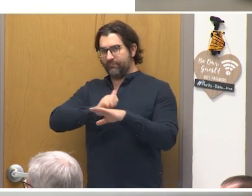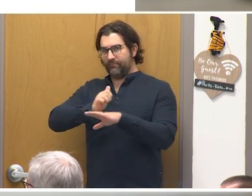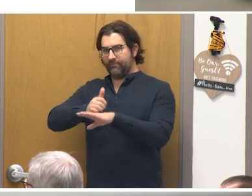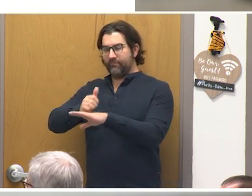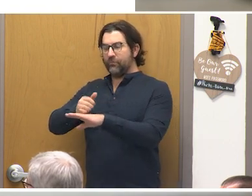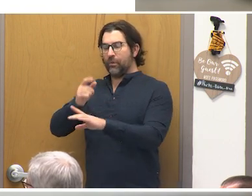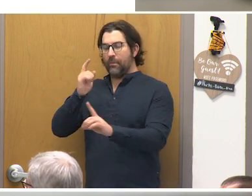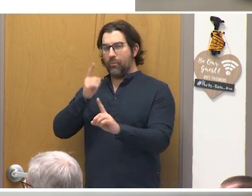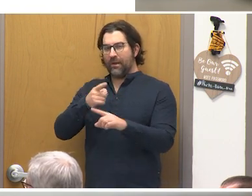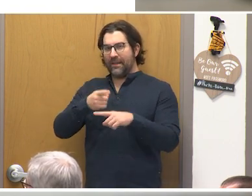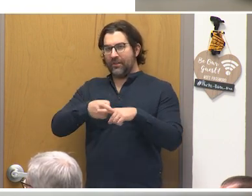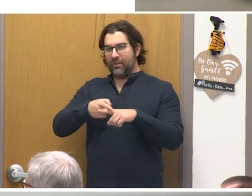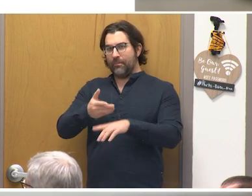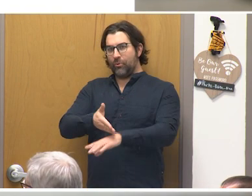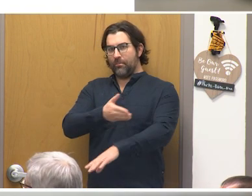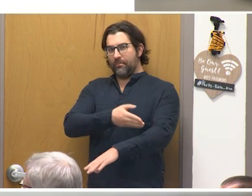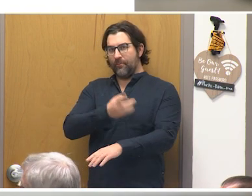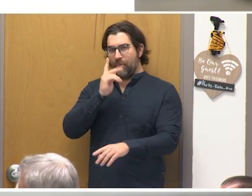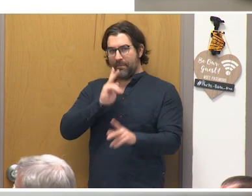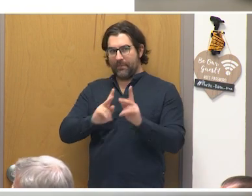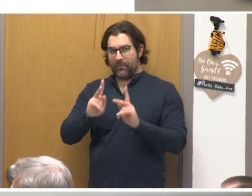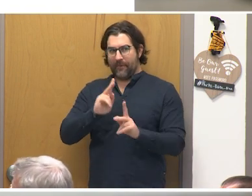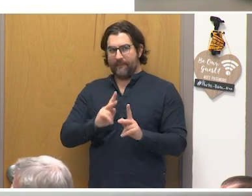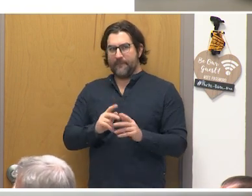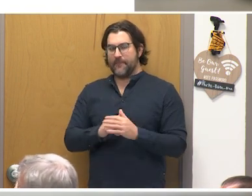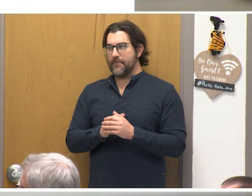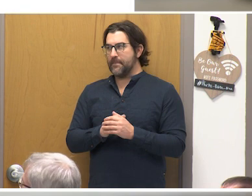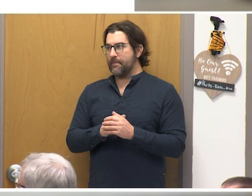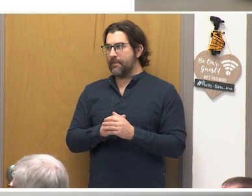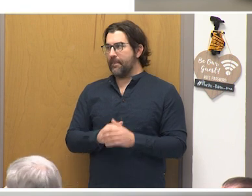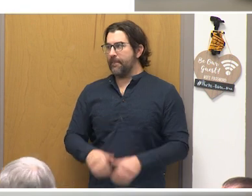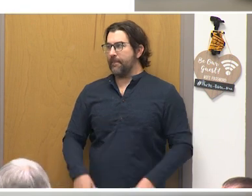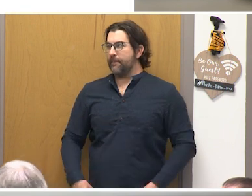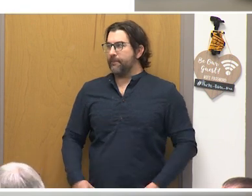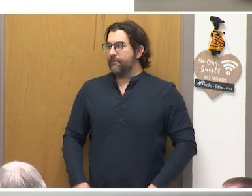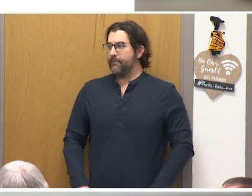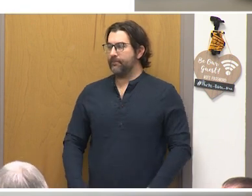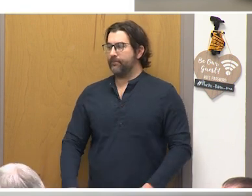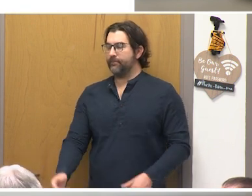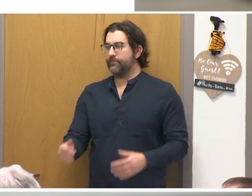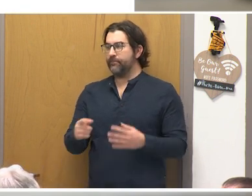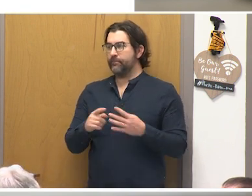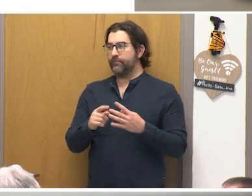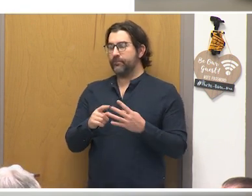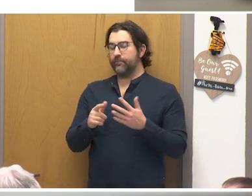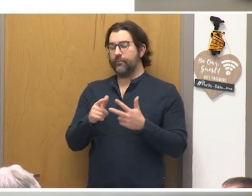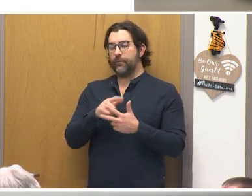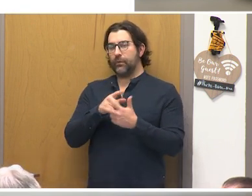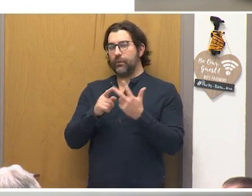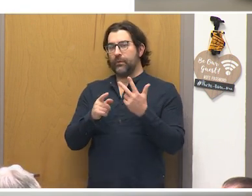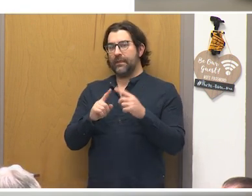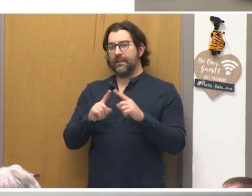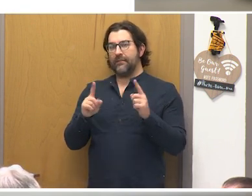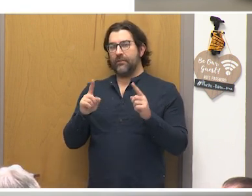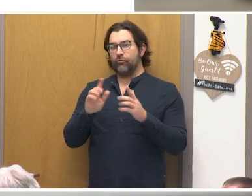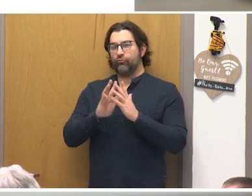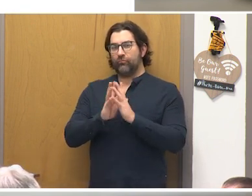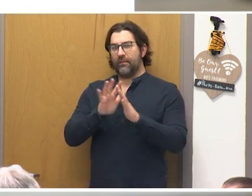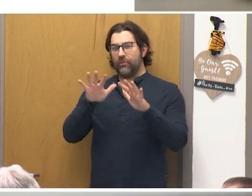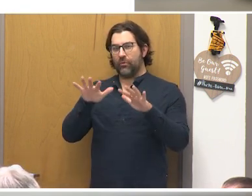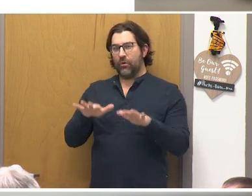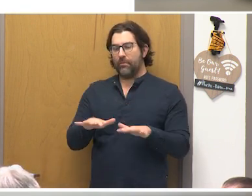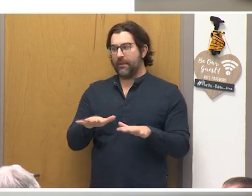for pedestrians. And so from the toolkit, we're looking at 3 different traffic calming elements for